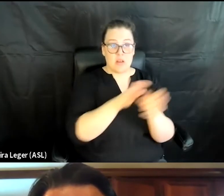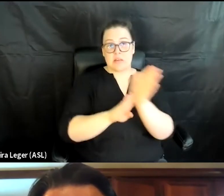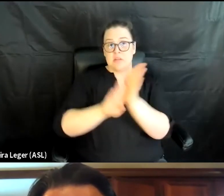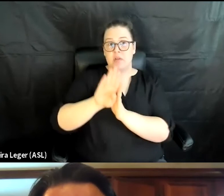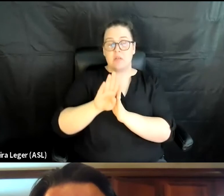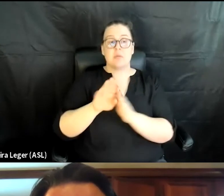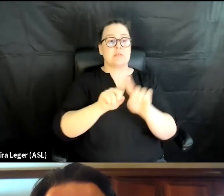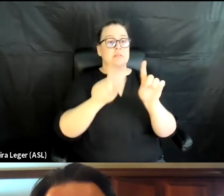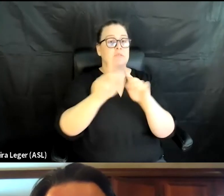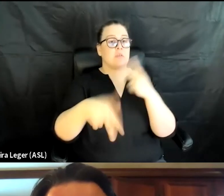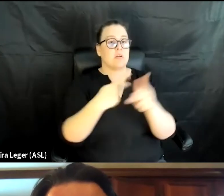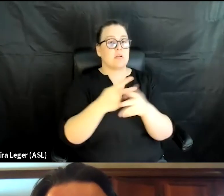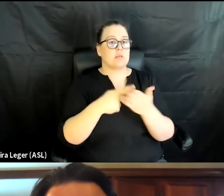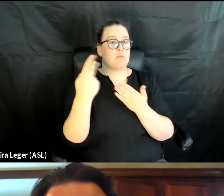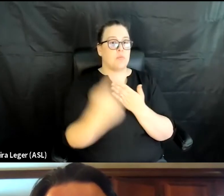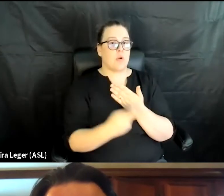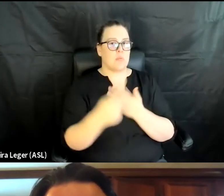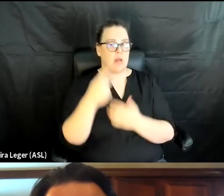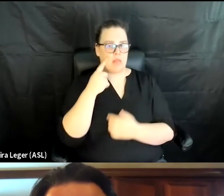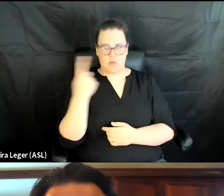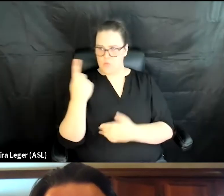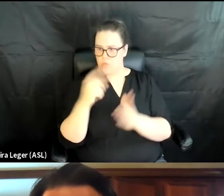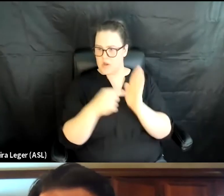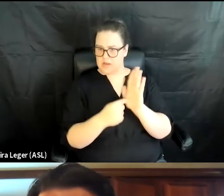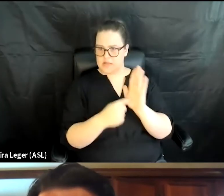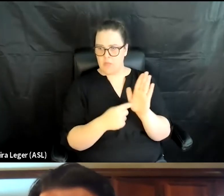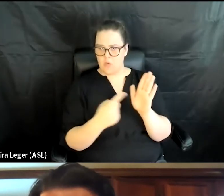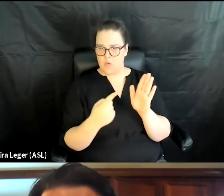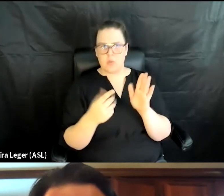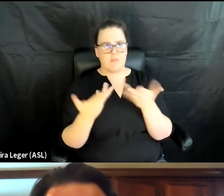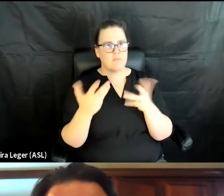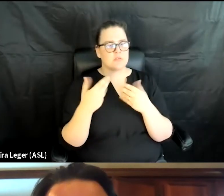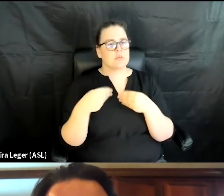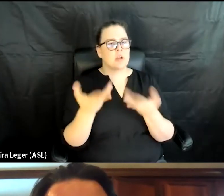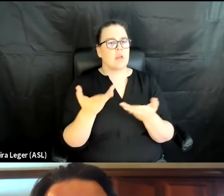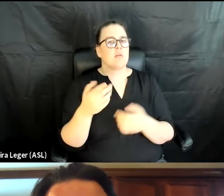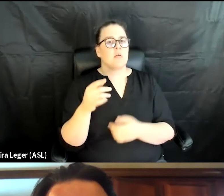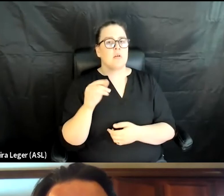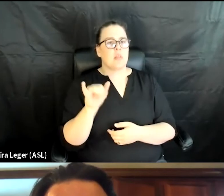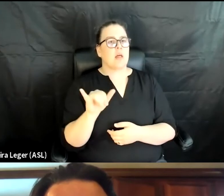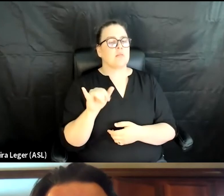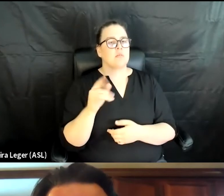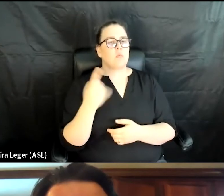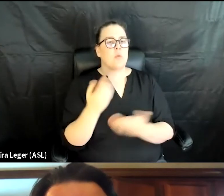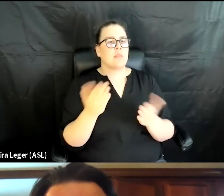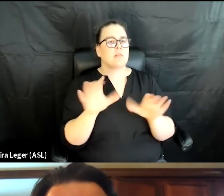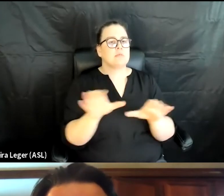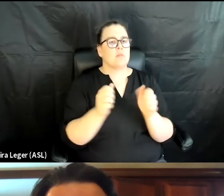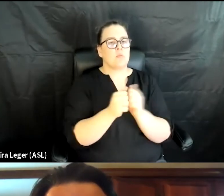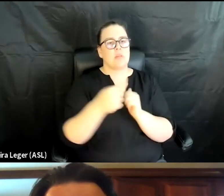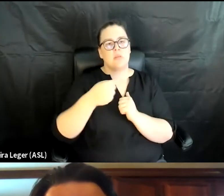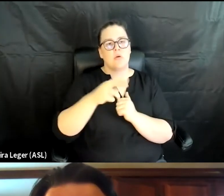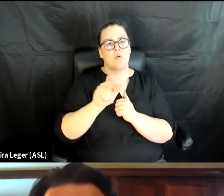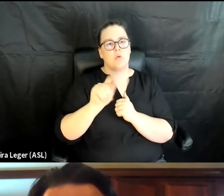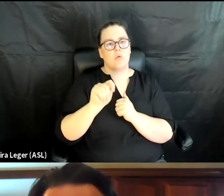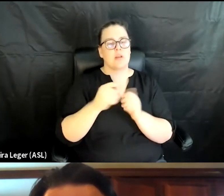think, Mark, the one example that you gave is an example of one thing that was done with grant money, is a way to